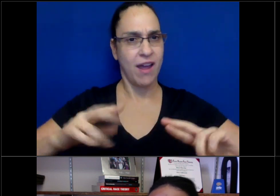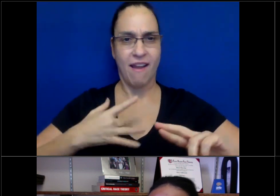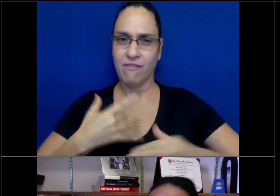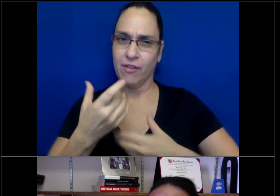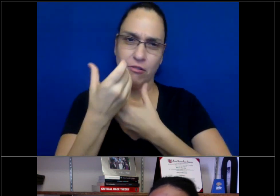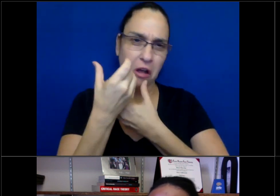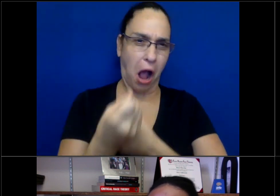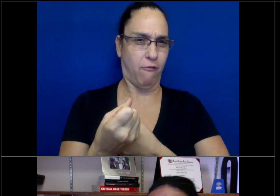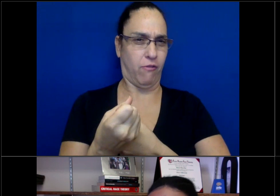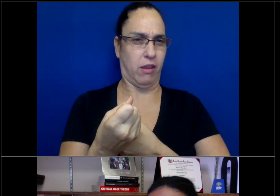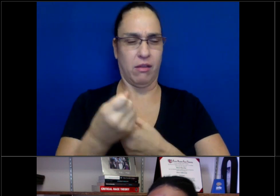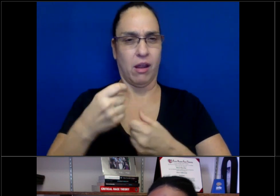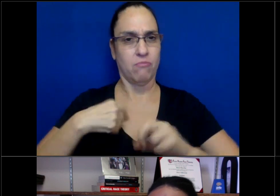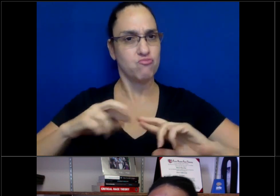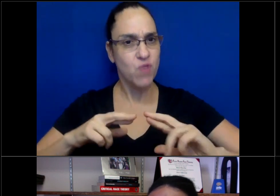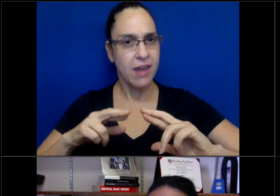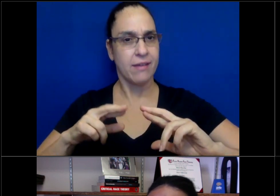proceed?